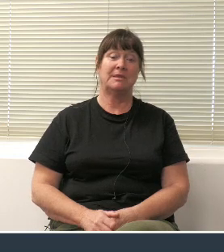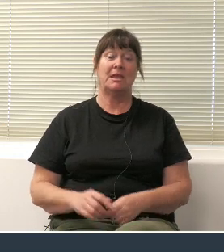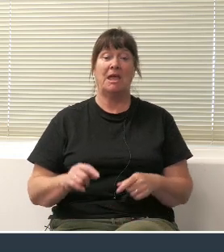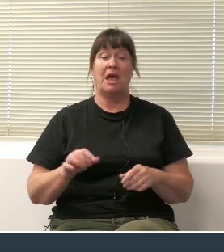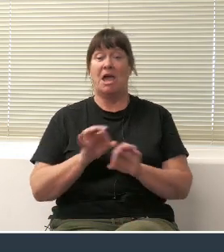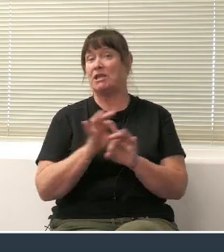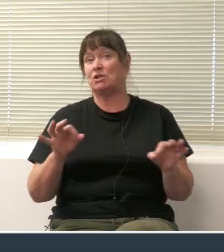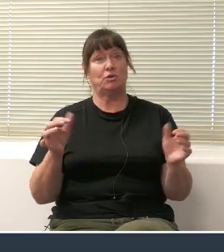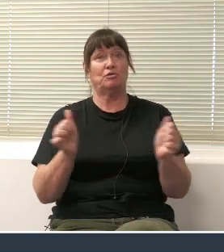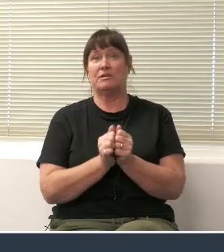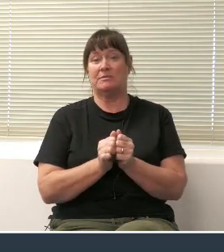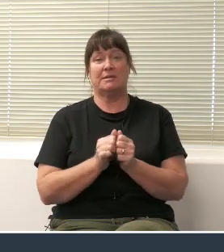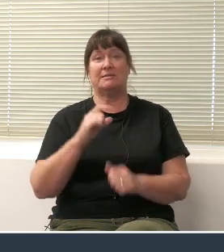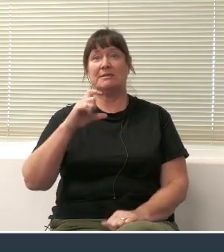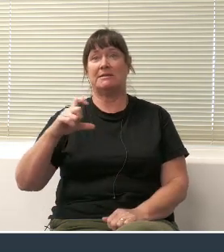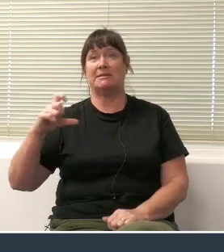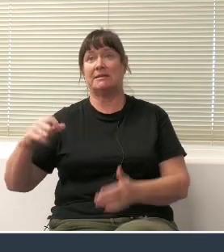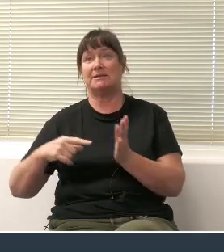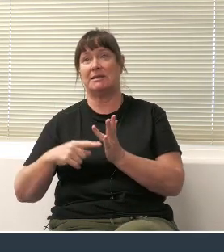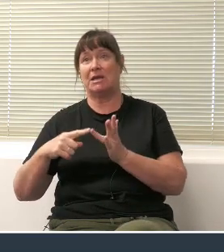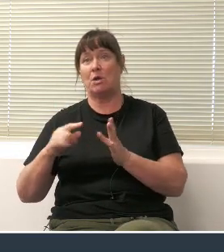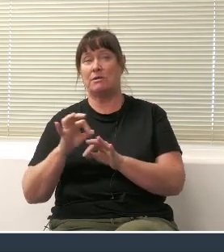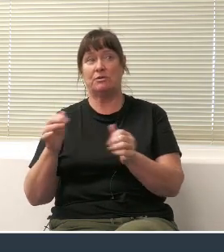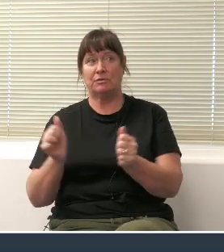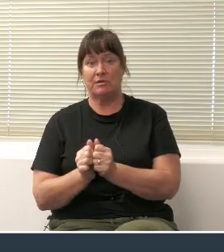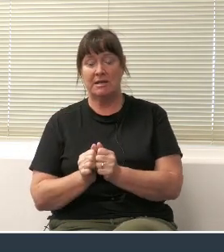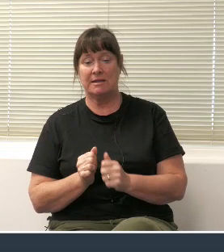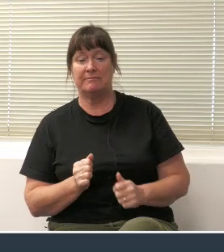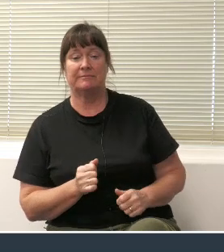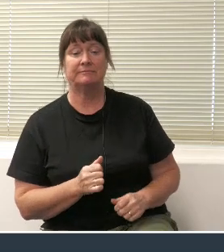don't support this with the CCTO.